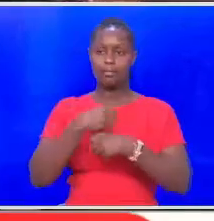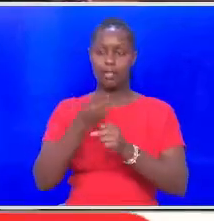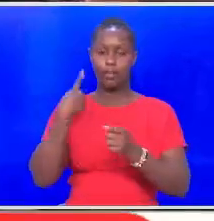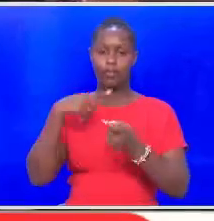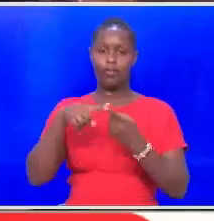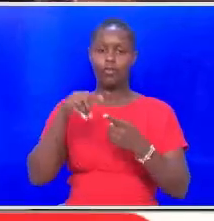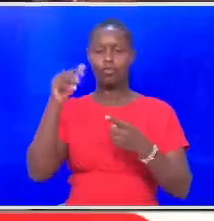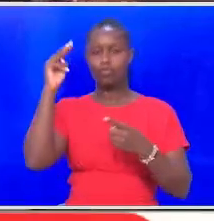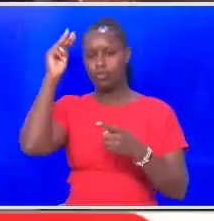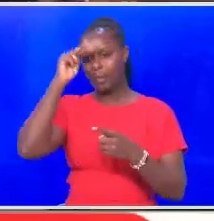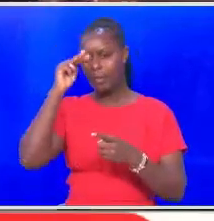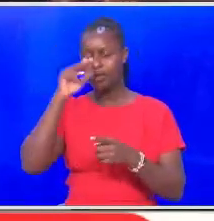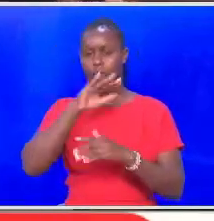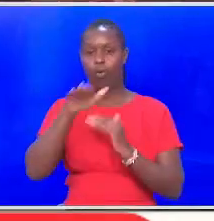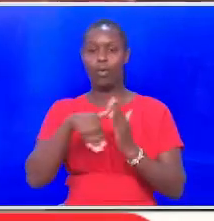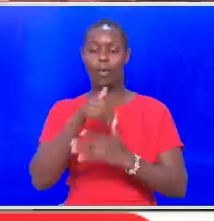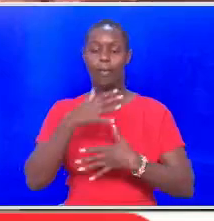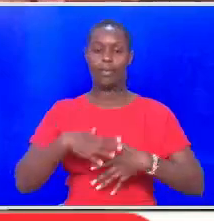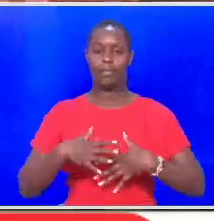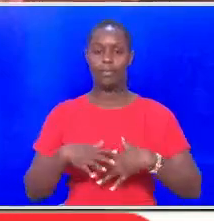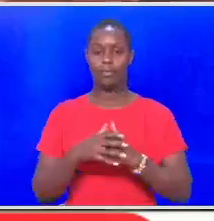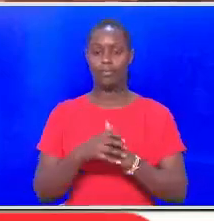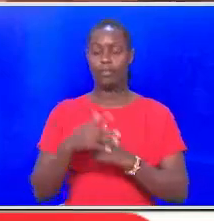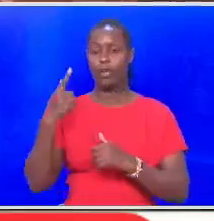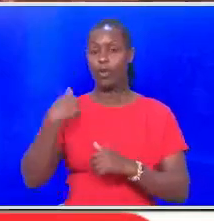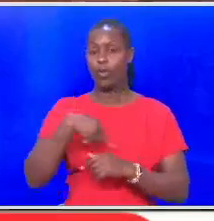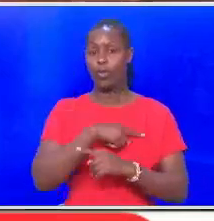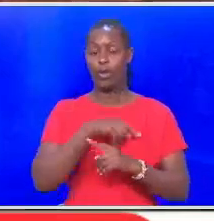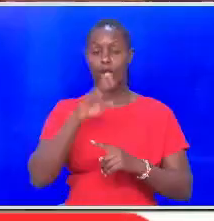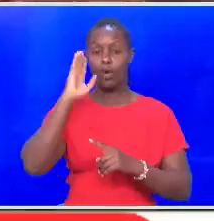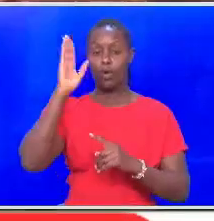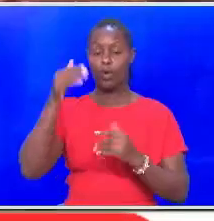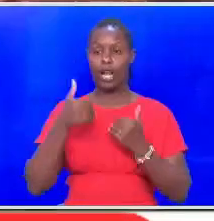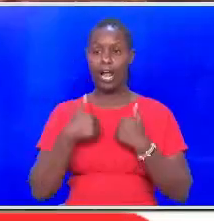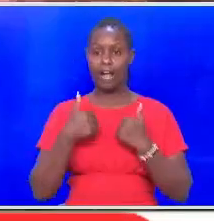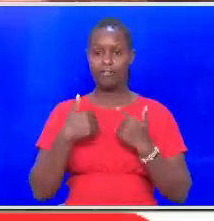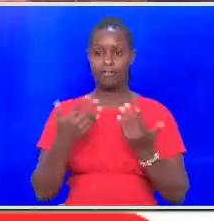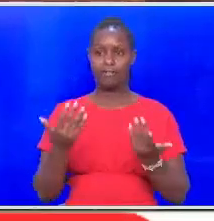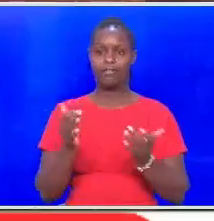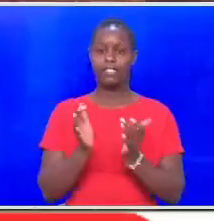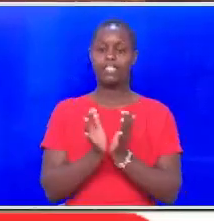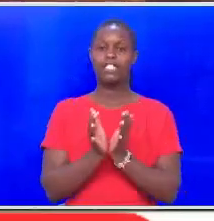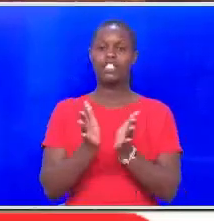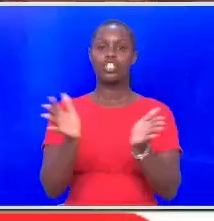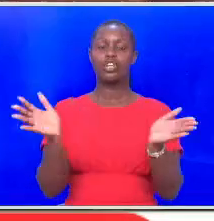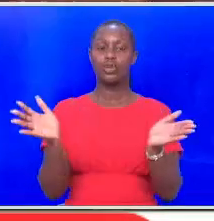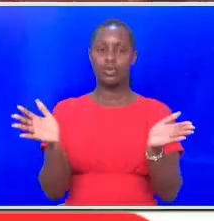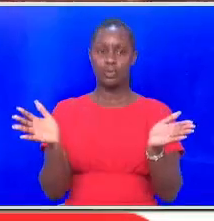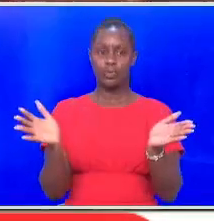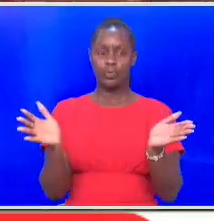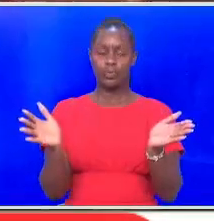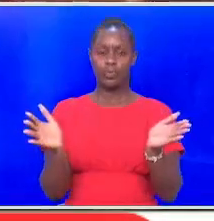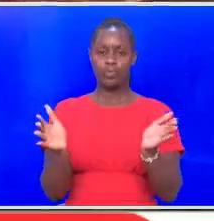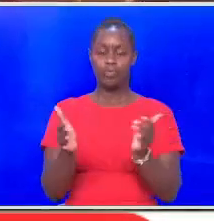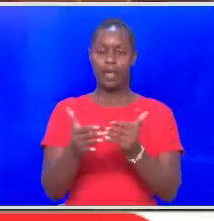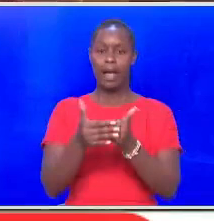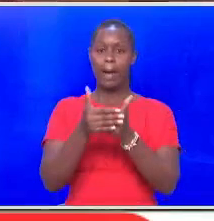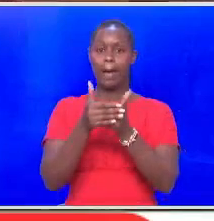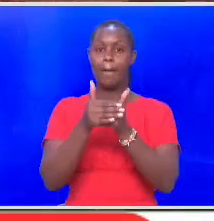affected, we will be able to have a general mass